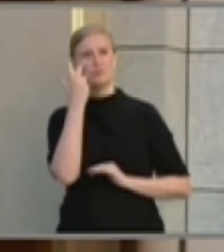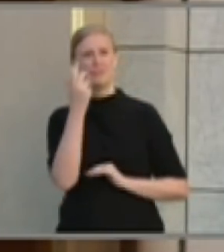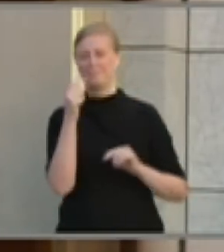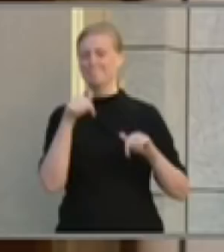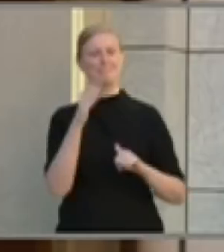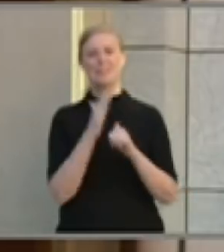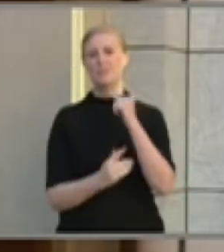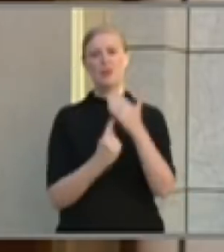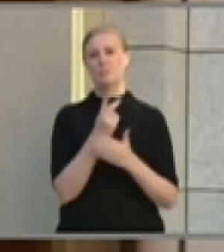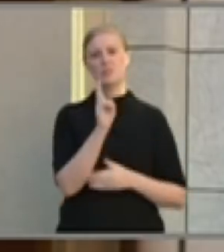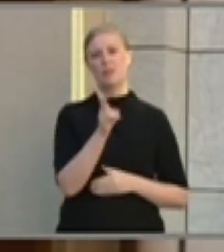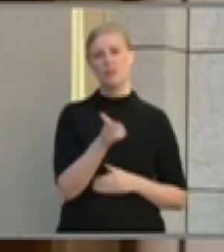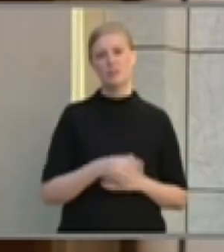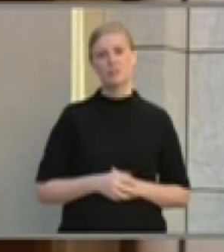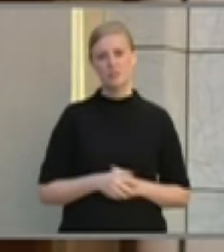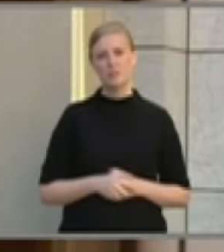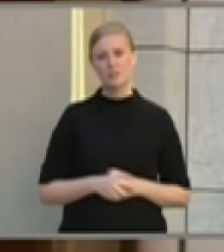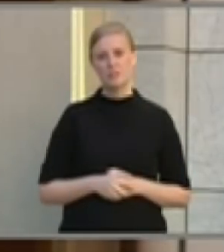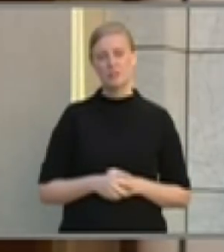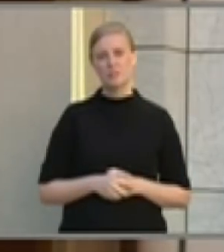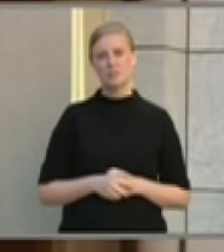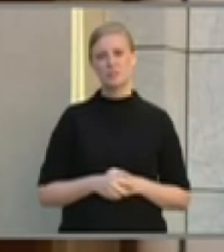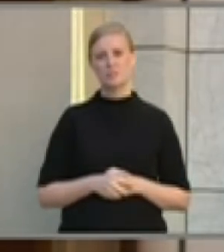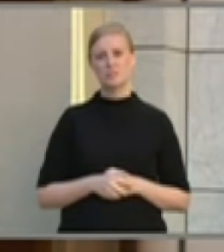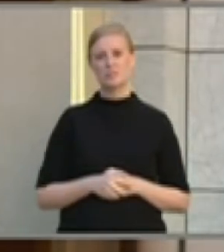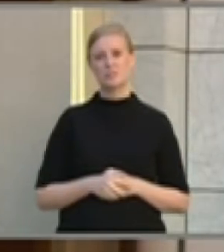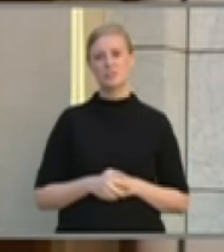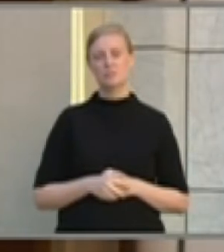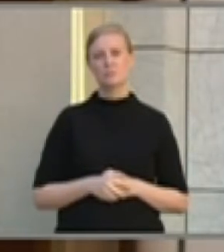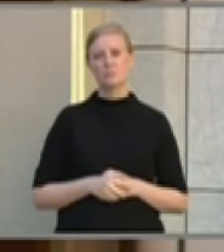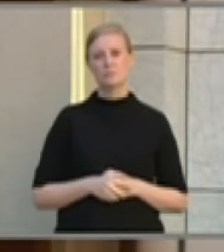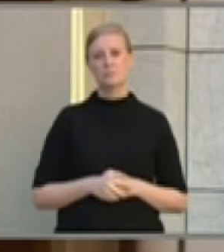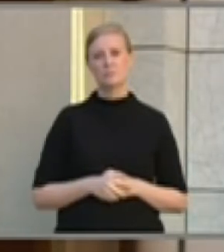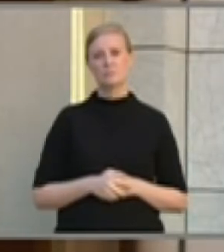In the past, on so many occasions they couldn't.